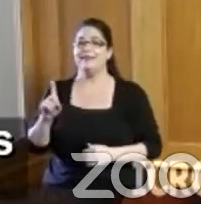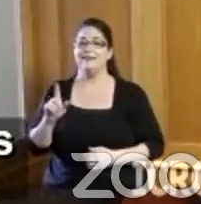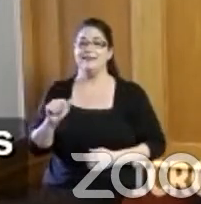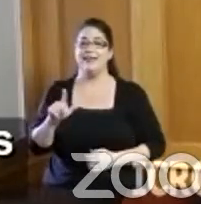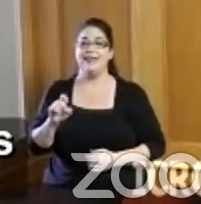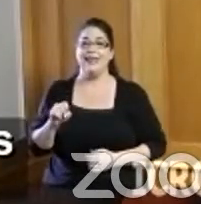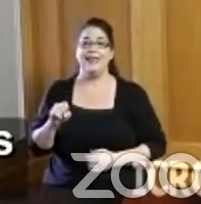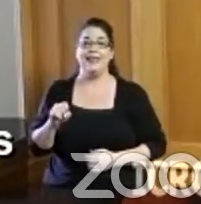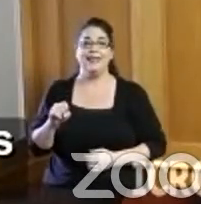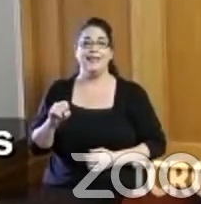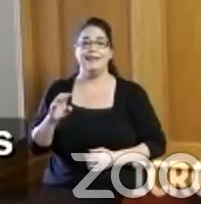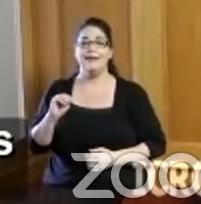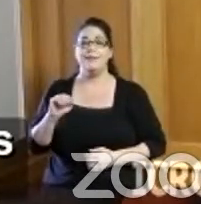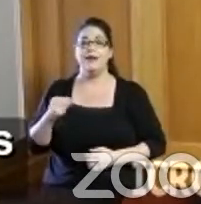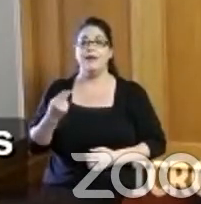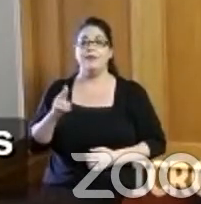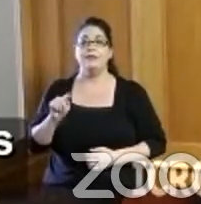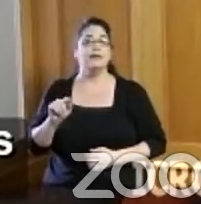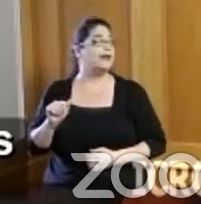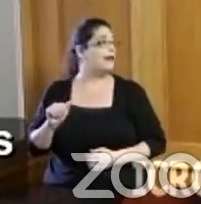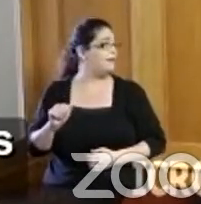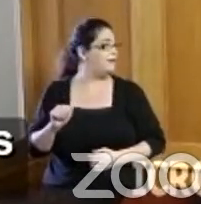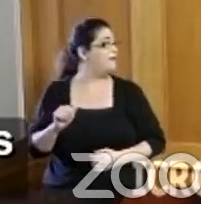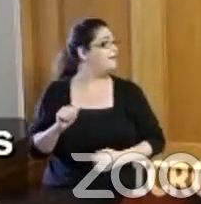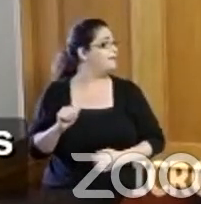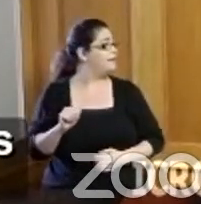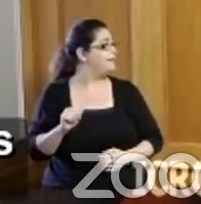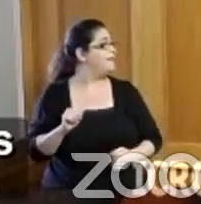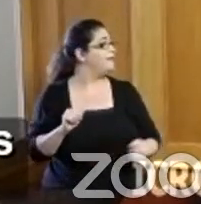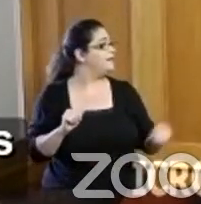Dale Mahuta. Okay.